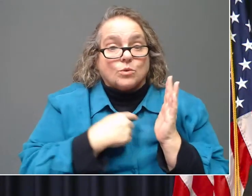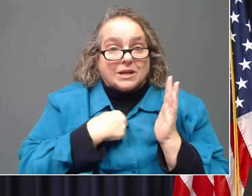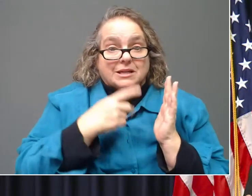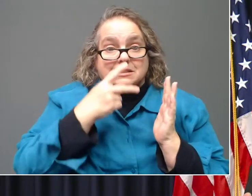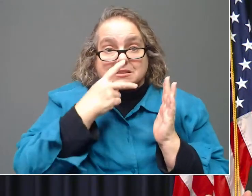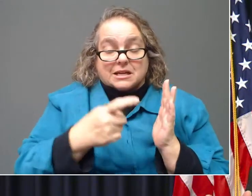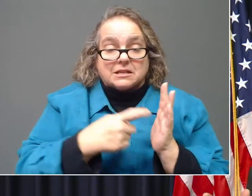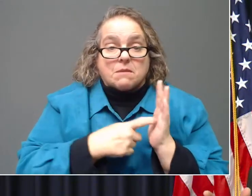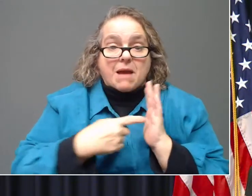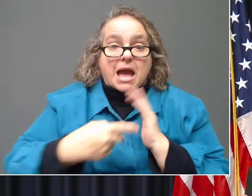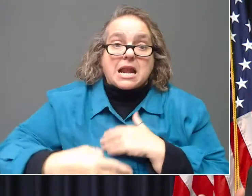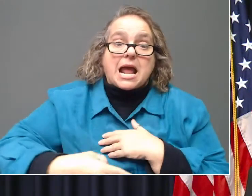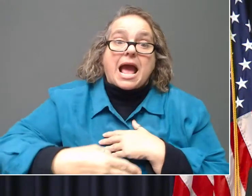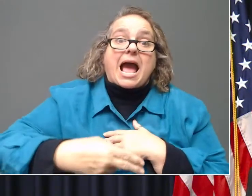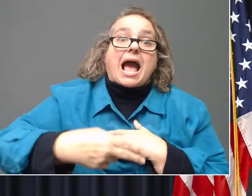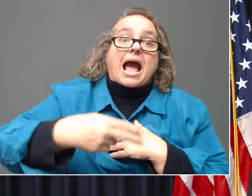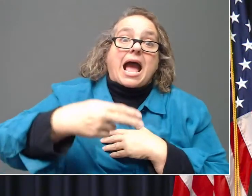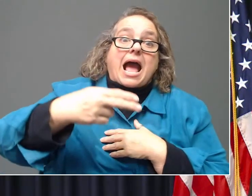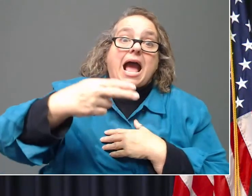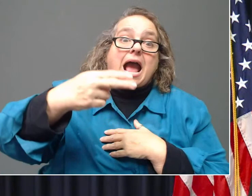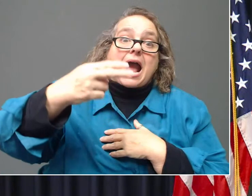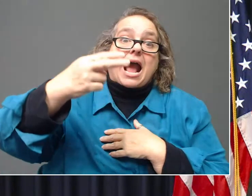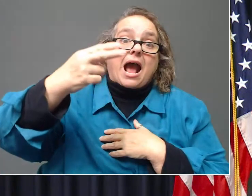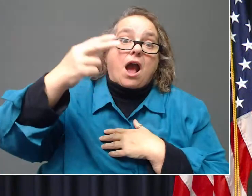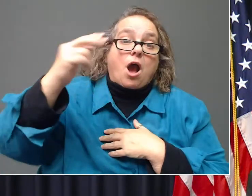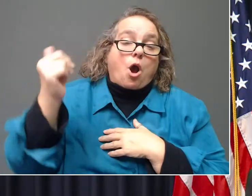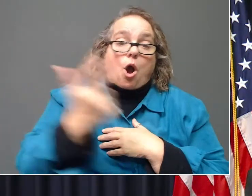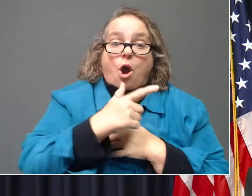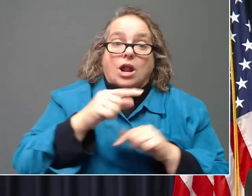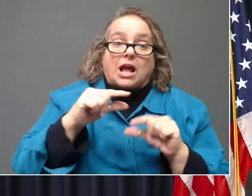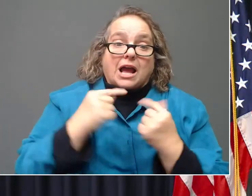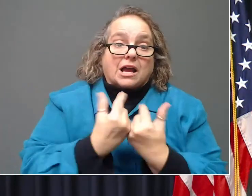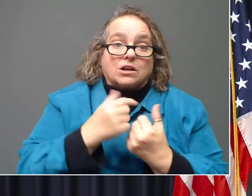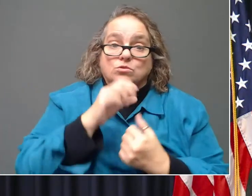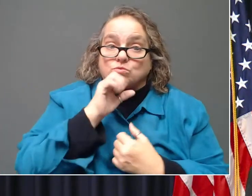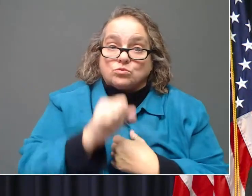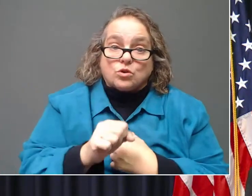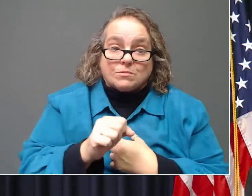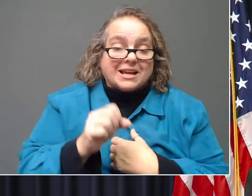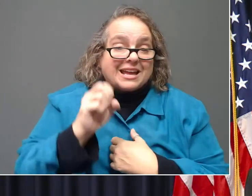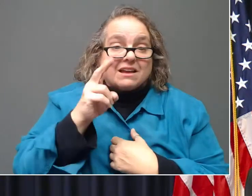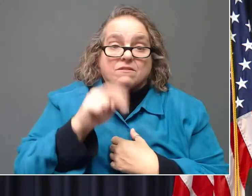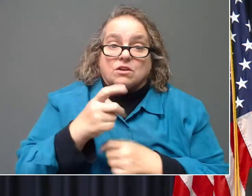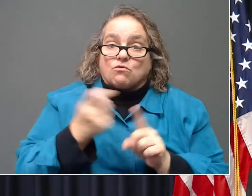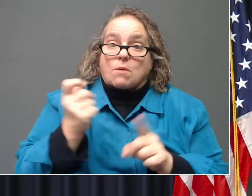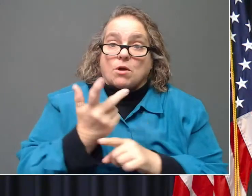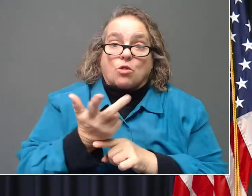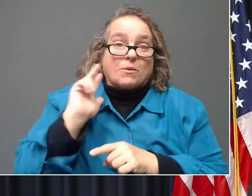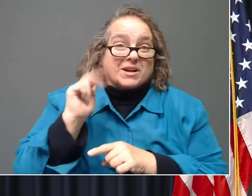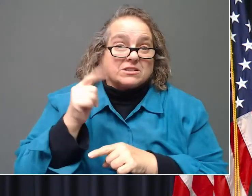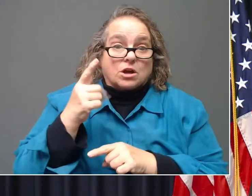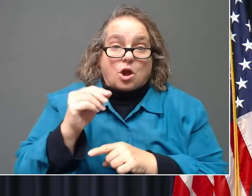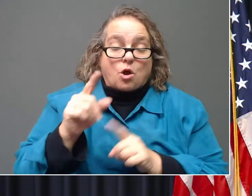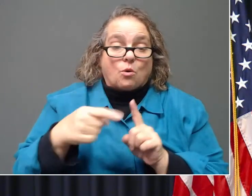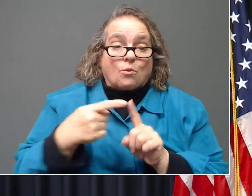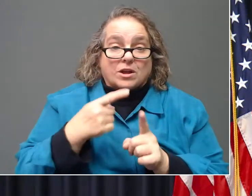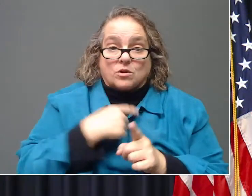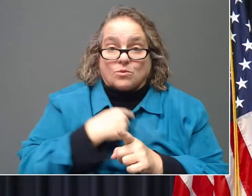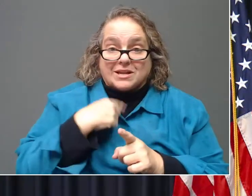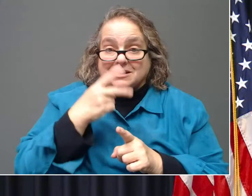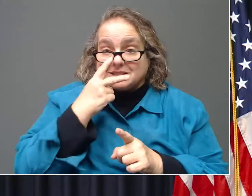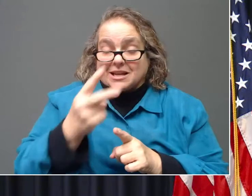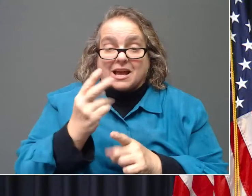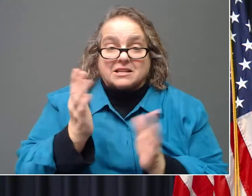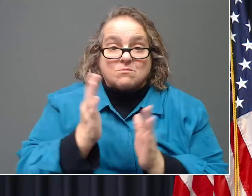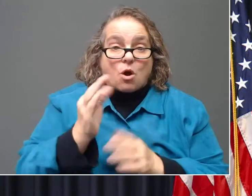roof in every single age group, even from 3 weeks ago, when we would see a certain percentage